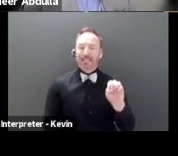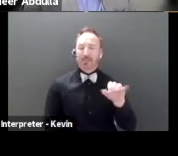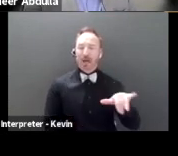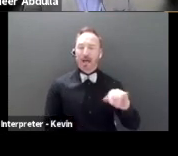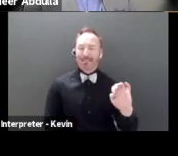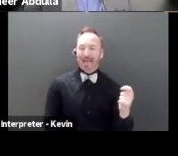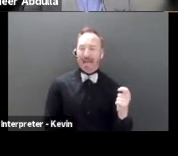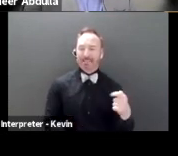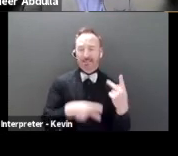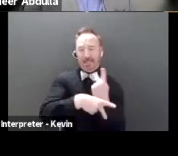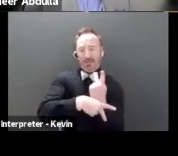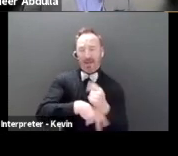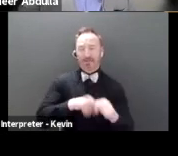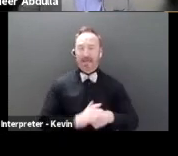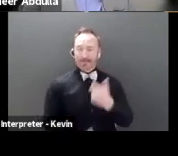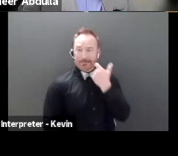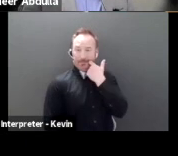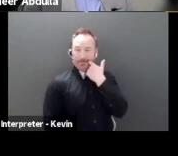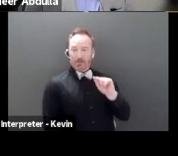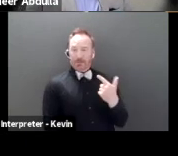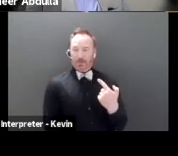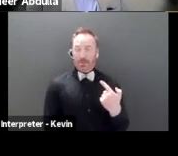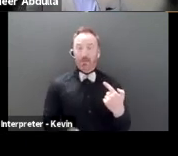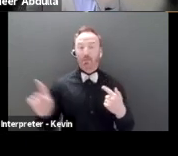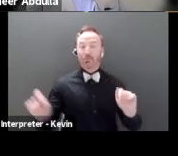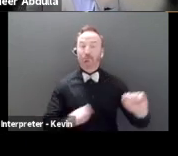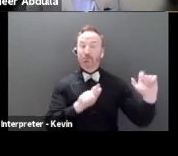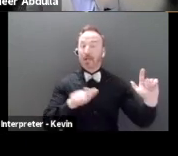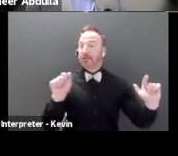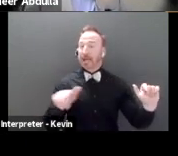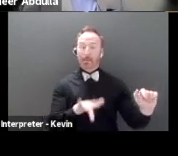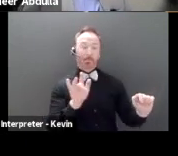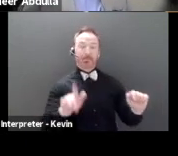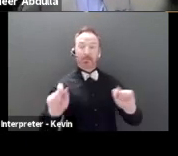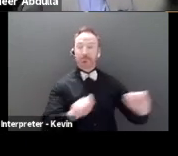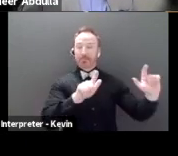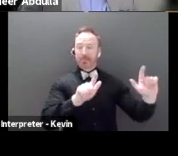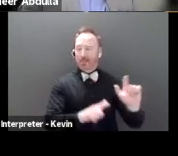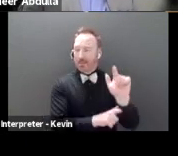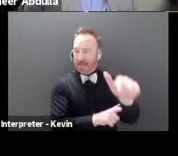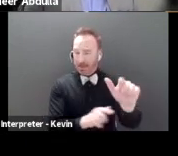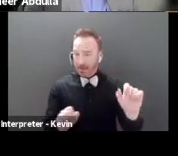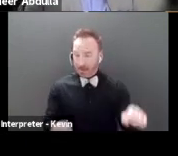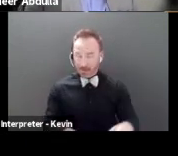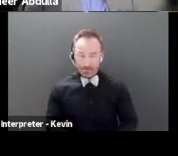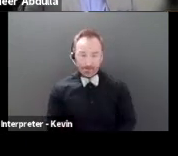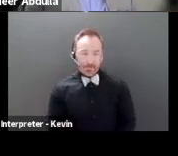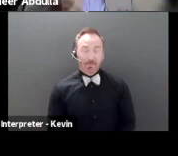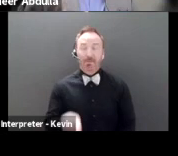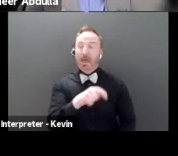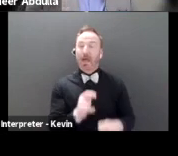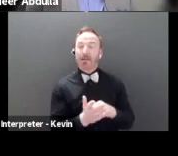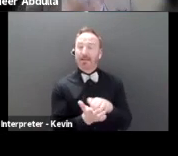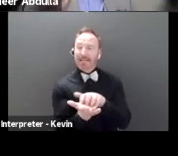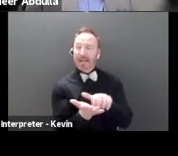one for 2021. And so it's on your slide and you can access that at a later point in time, but that's that calculator gets